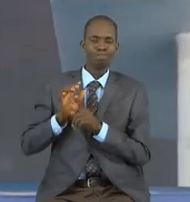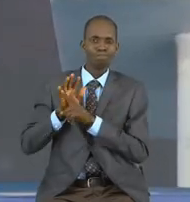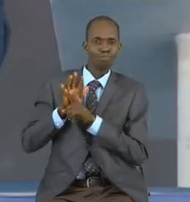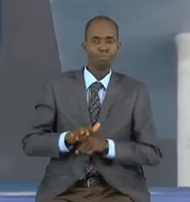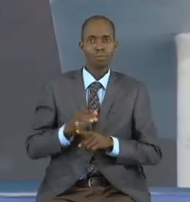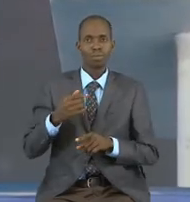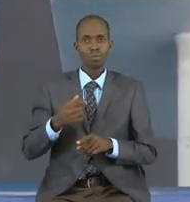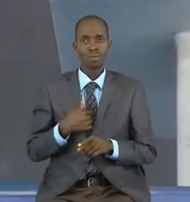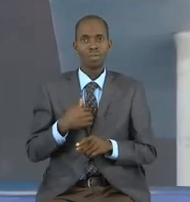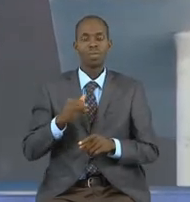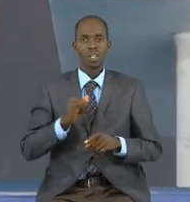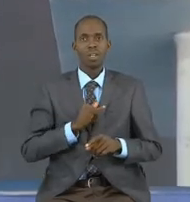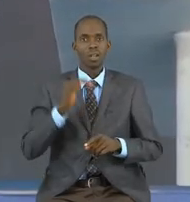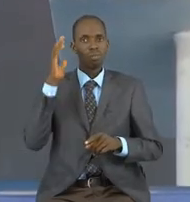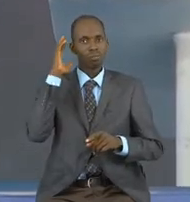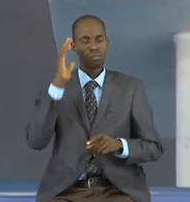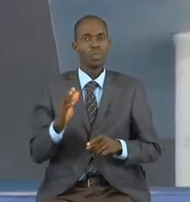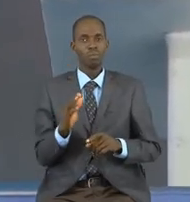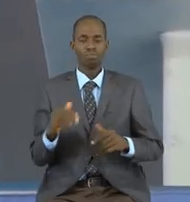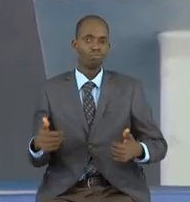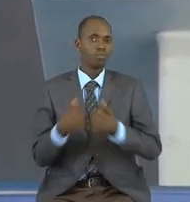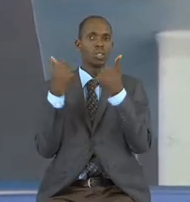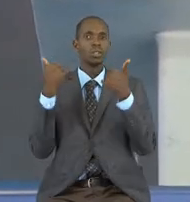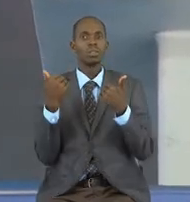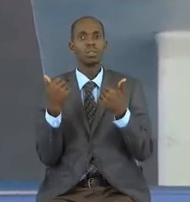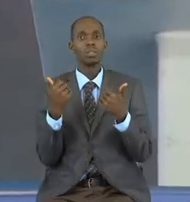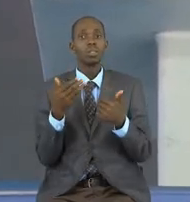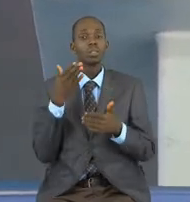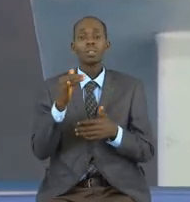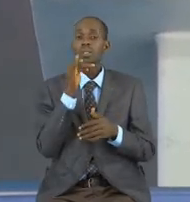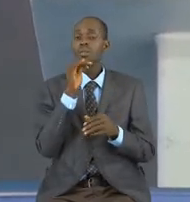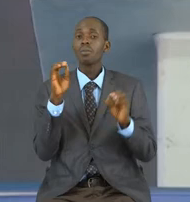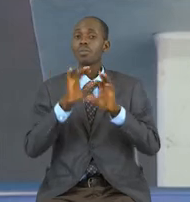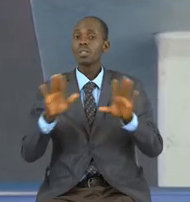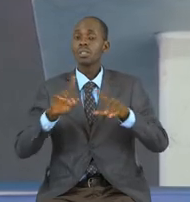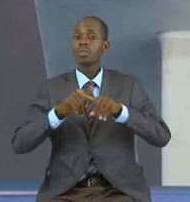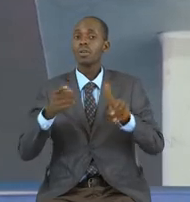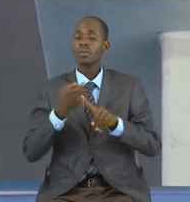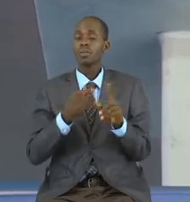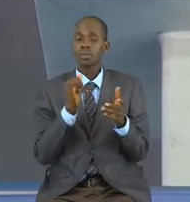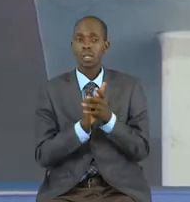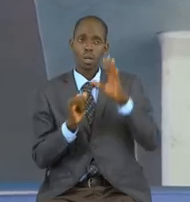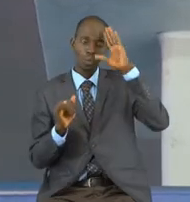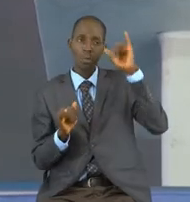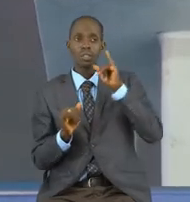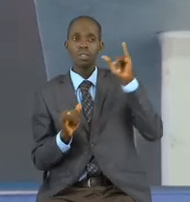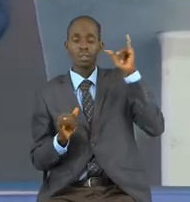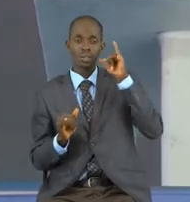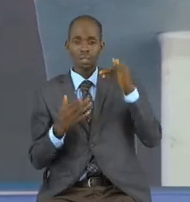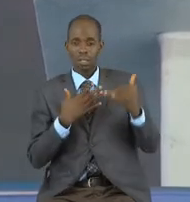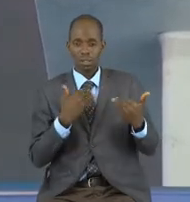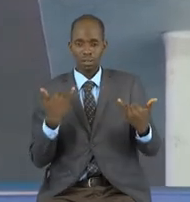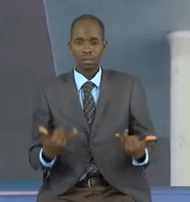is nothing different on this boy yesterday and today. As he was yesterday, so he is today. He's